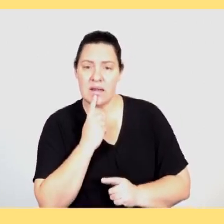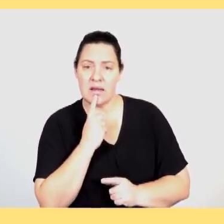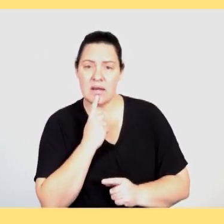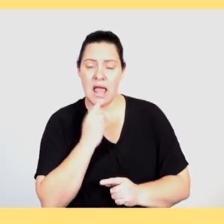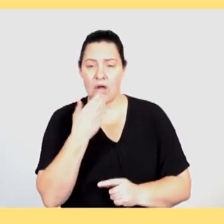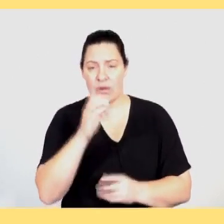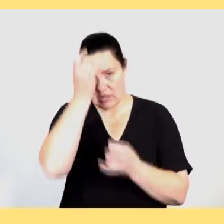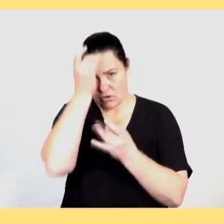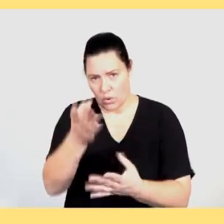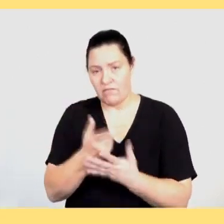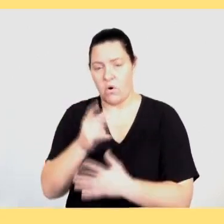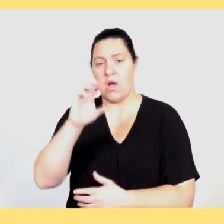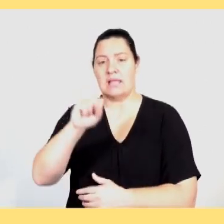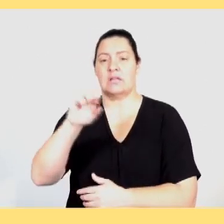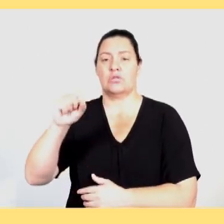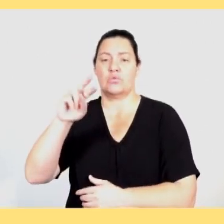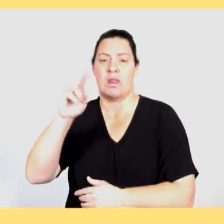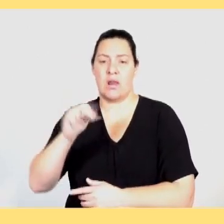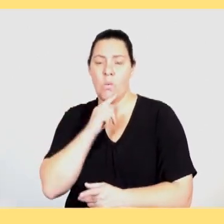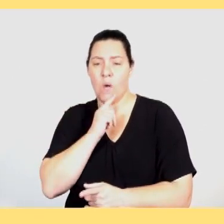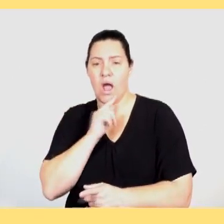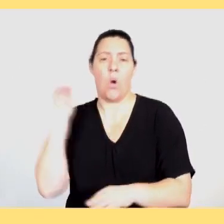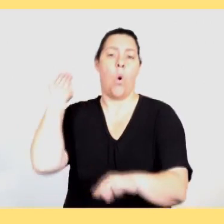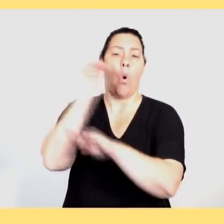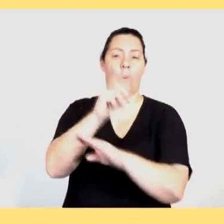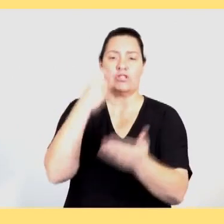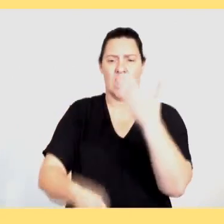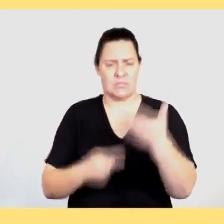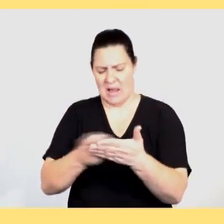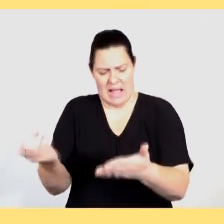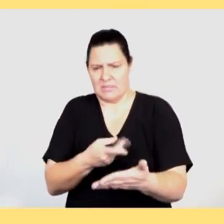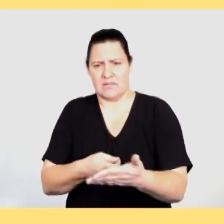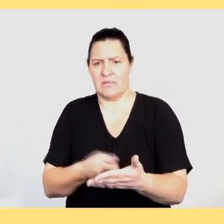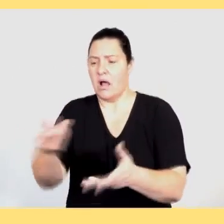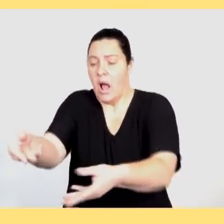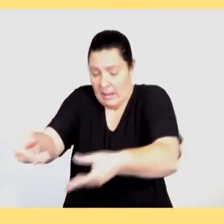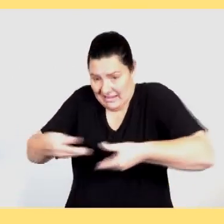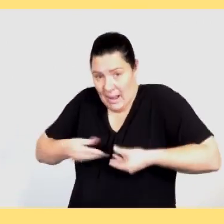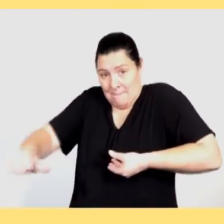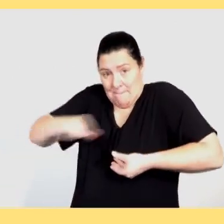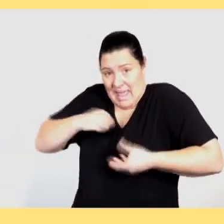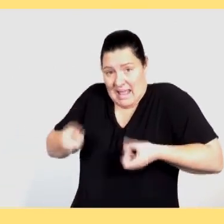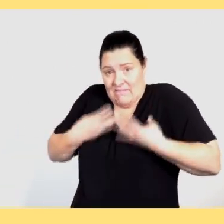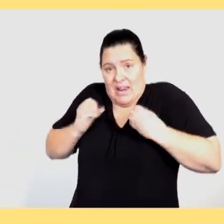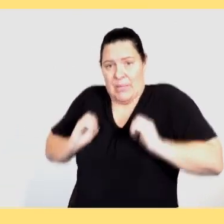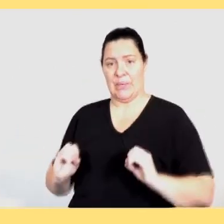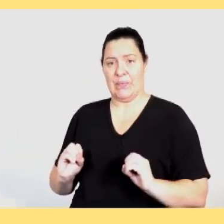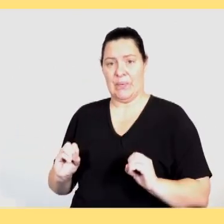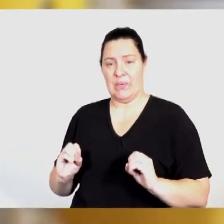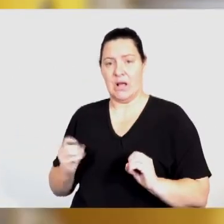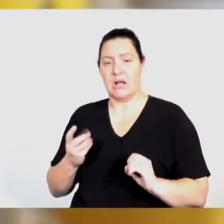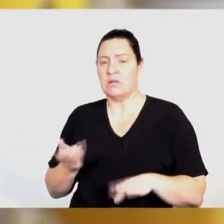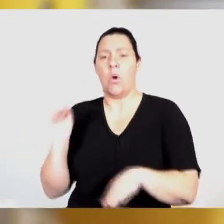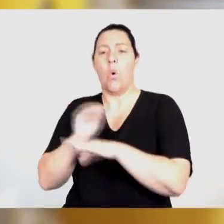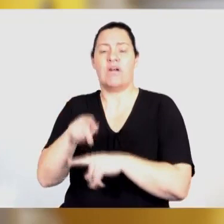issued a credit note to A. Susan, 1,000 for an overcharge. So A. Susan did not bring back goods to us.